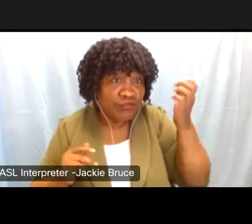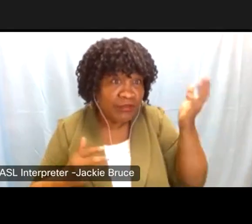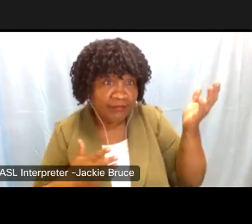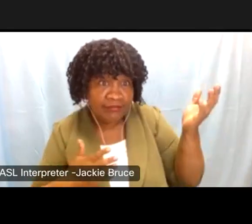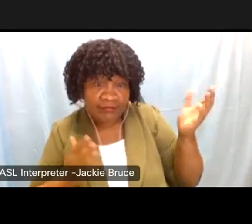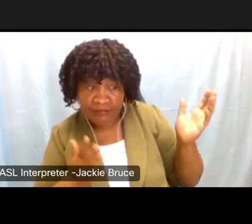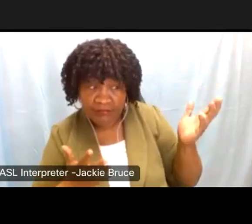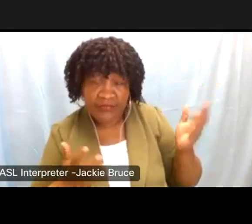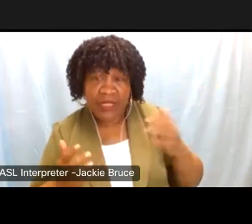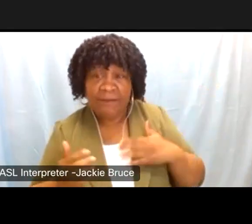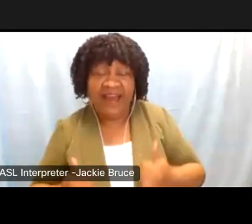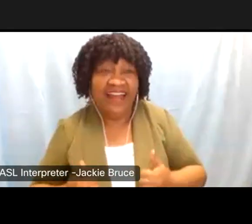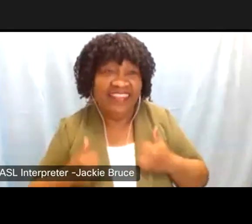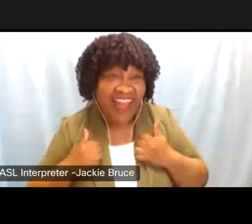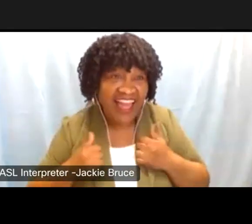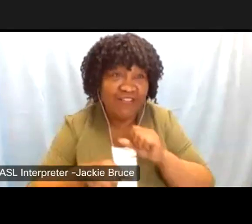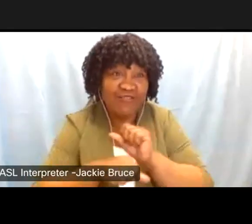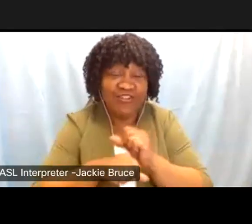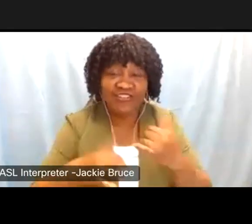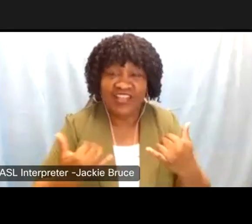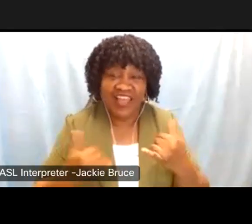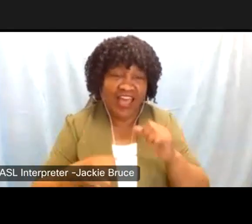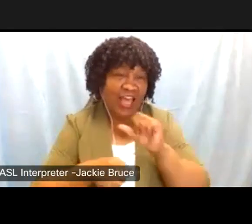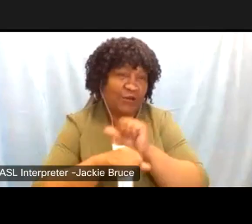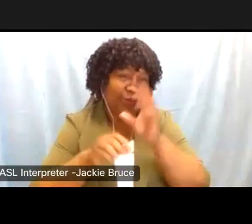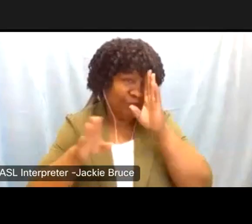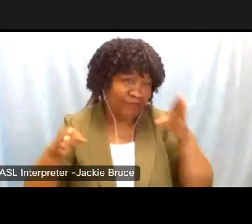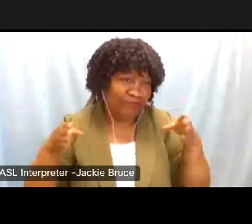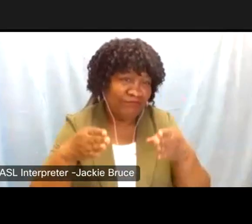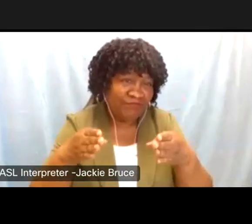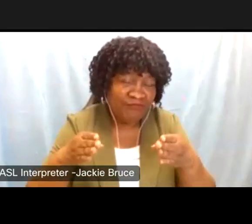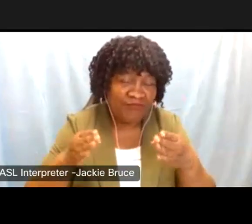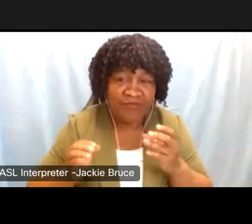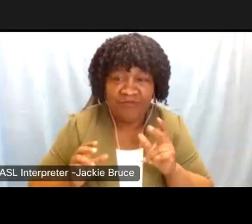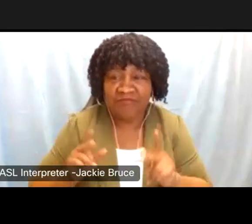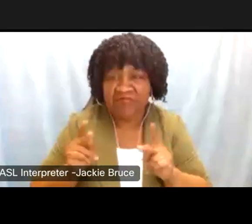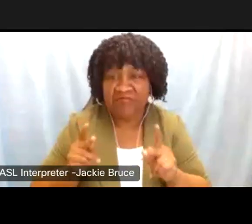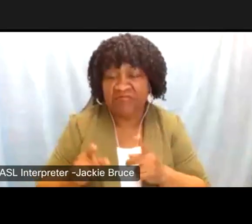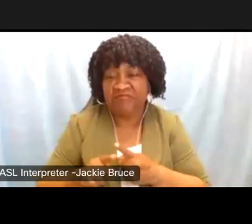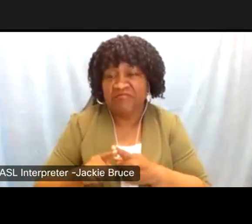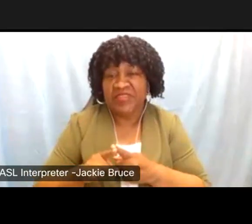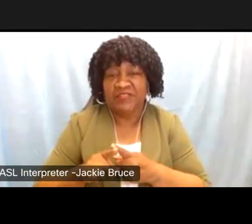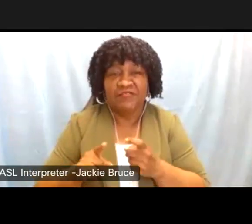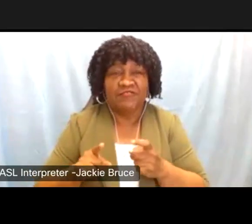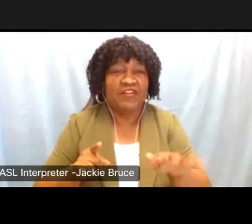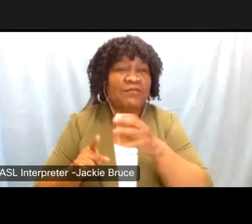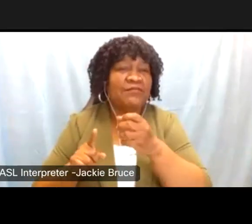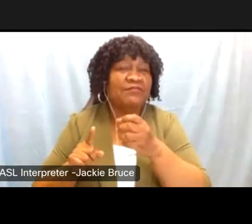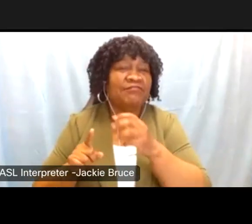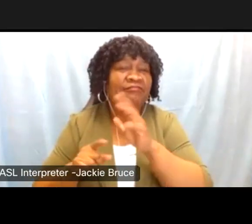My life work has been with individuals from the global